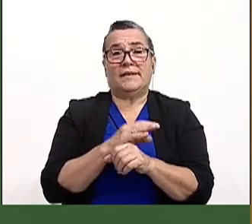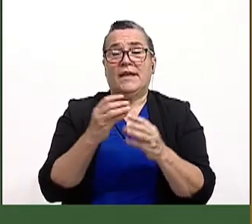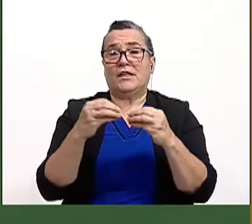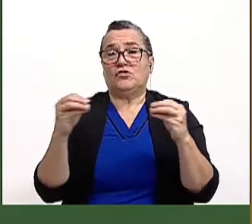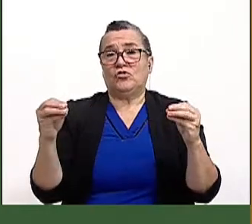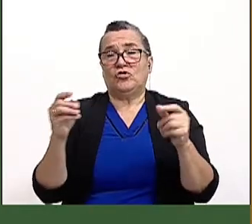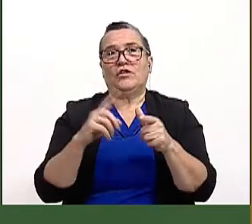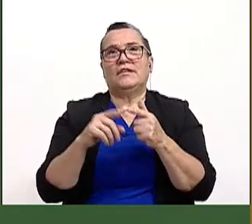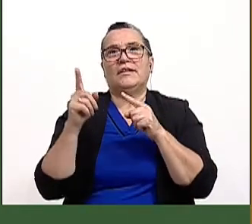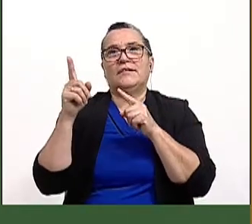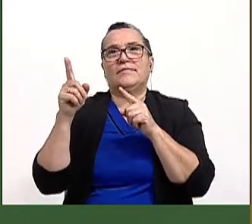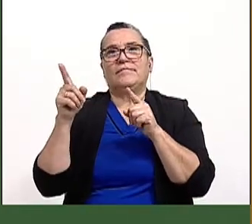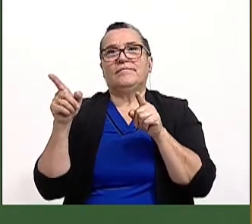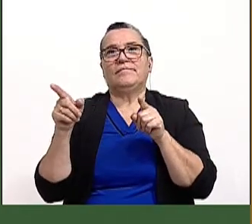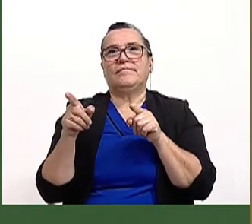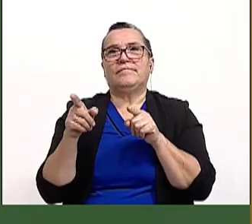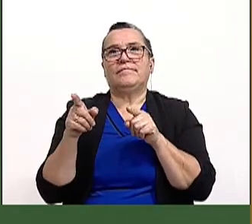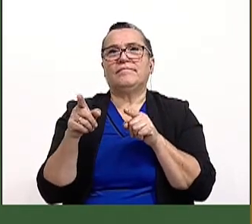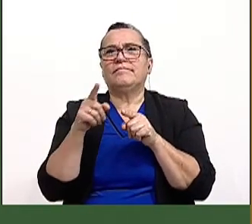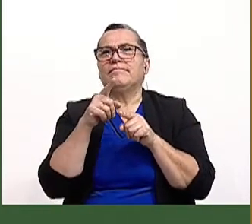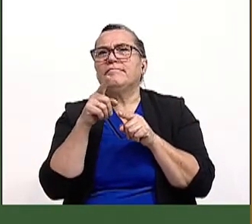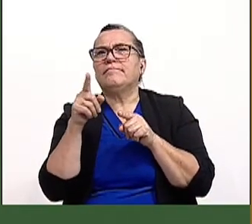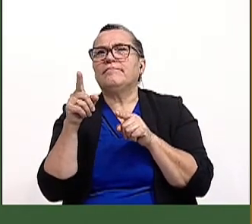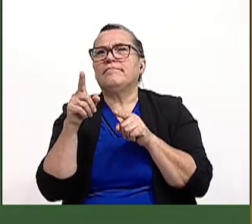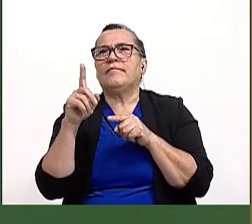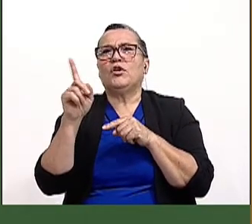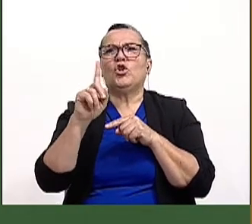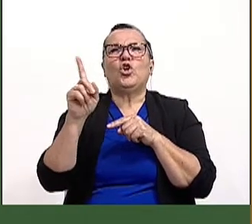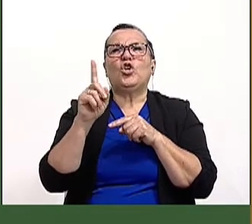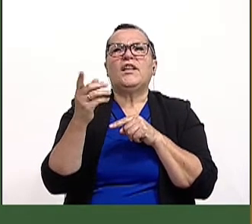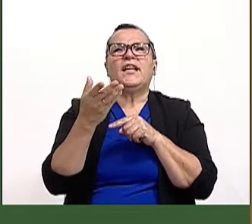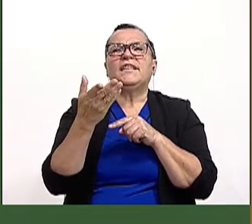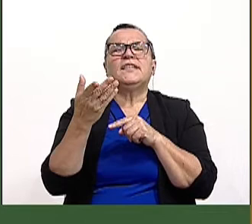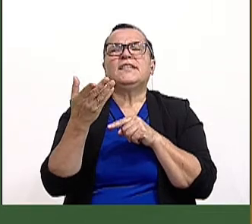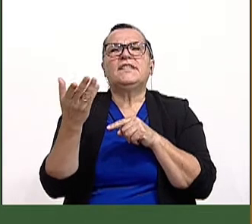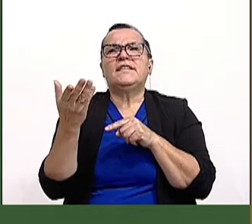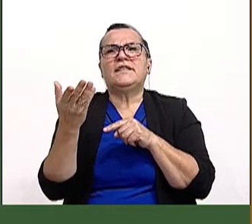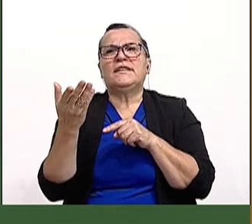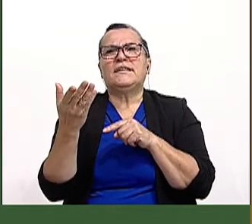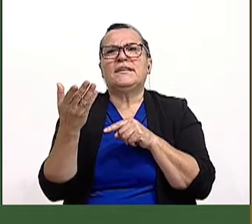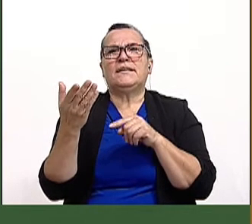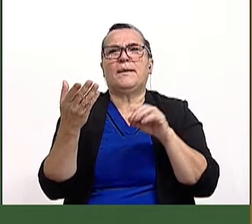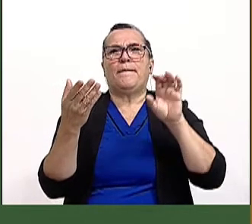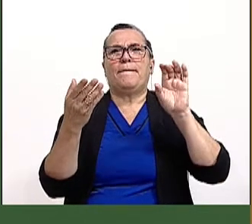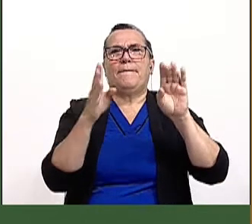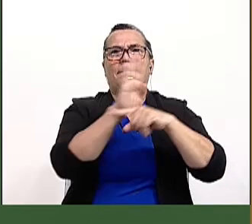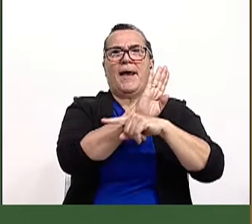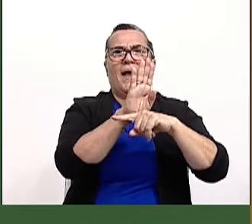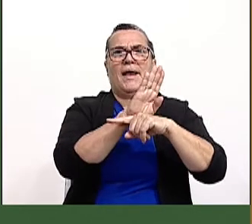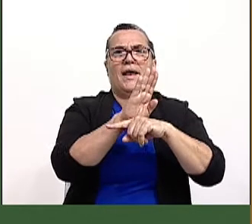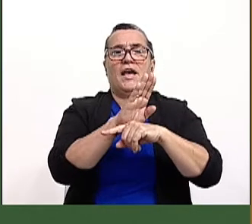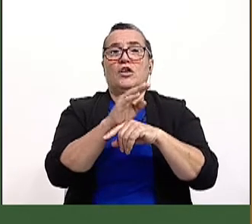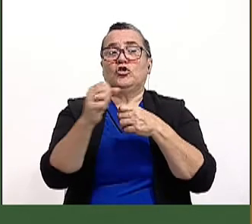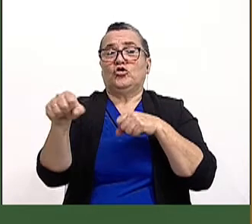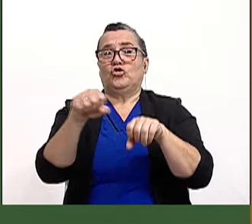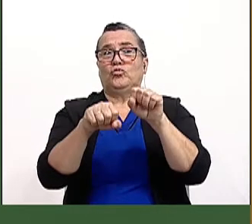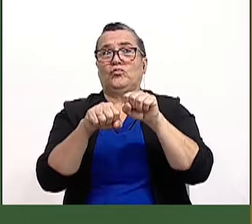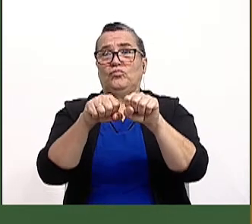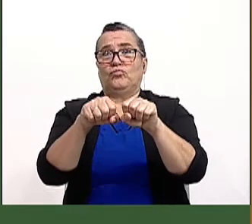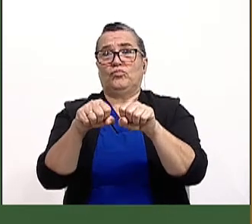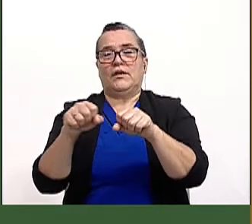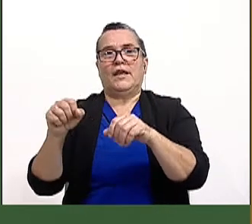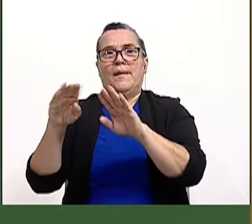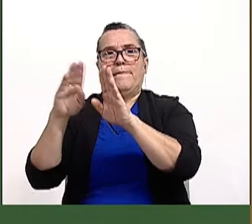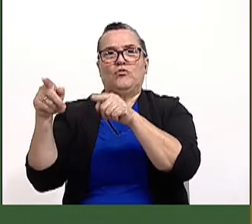Okay, this is the diagram. Look at this. Where is the bank, supermarket, and